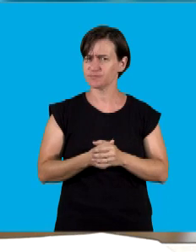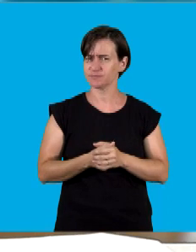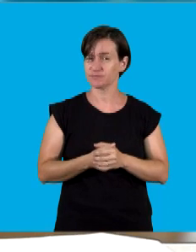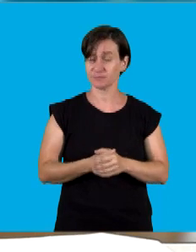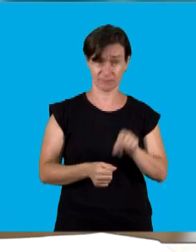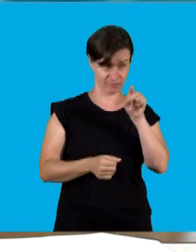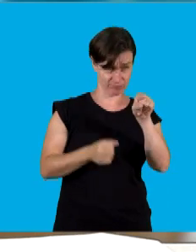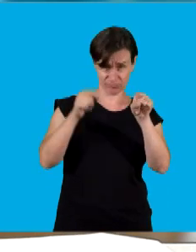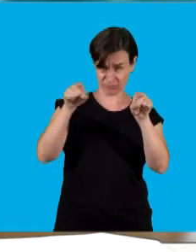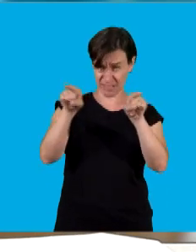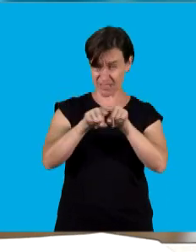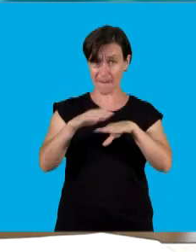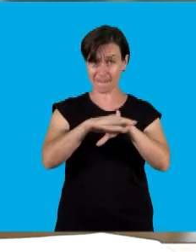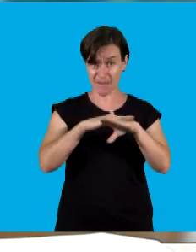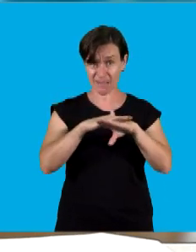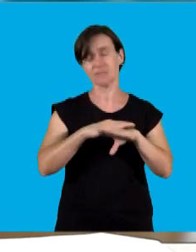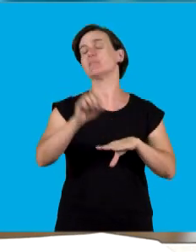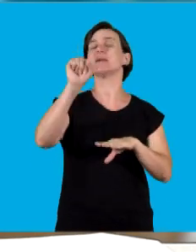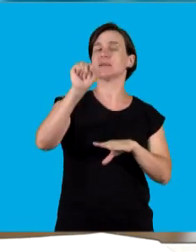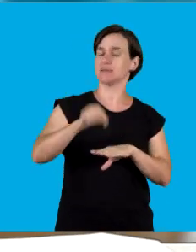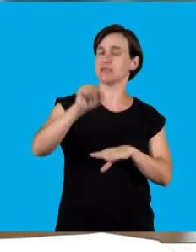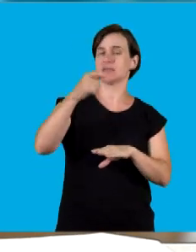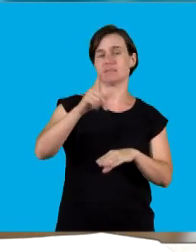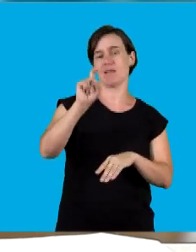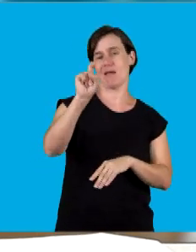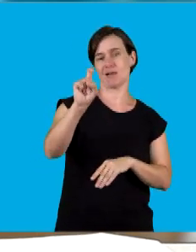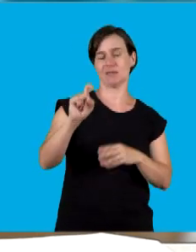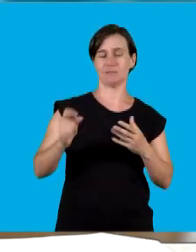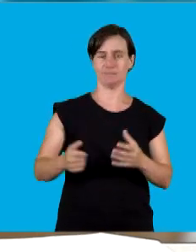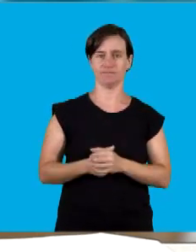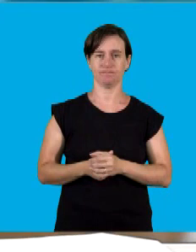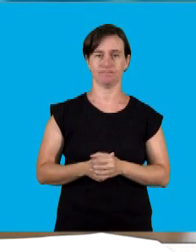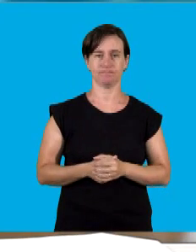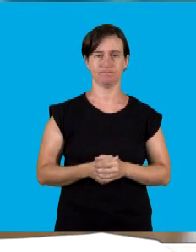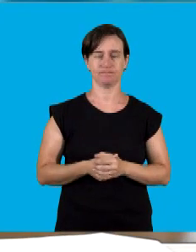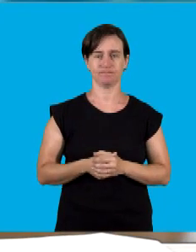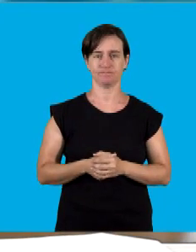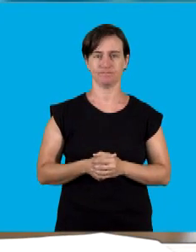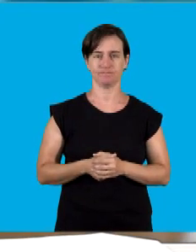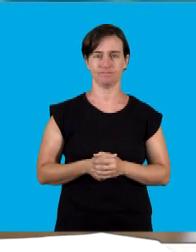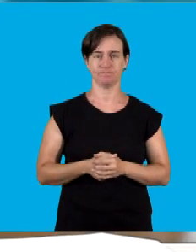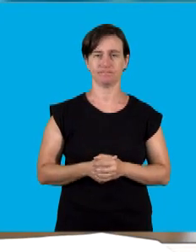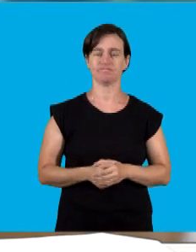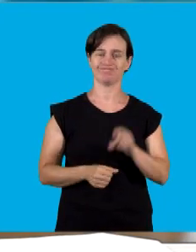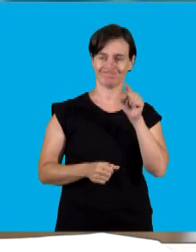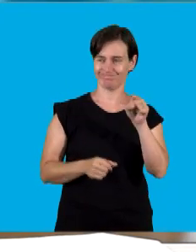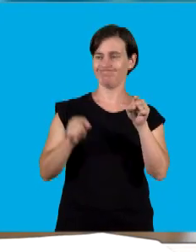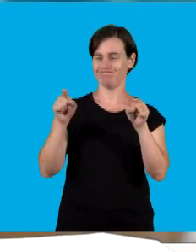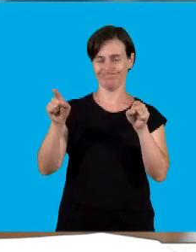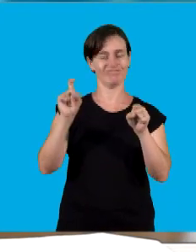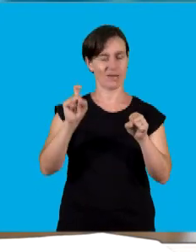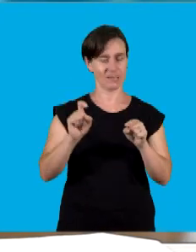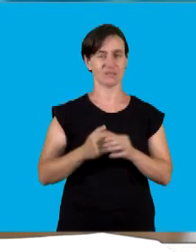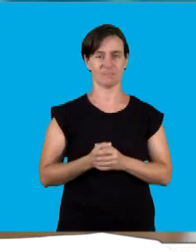Do they have the same base? Yes, they do. We have a base x with the first power and a base x with